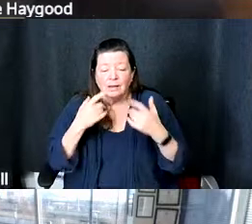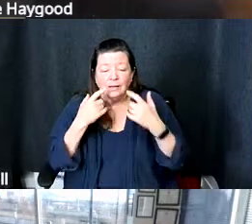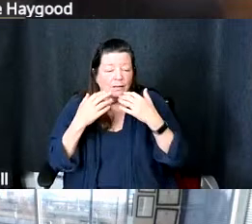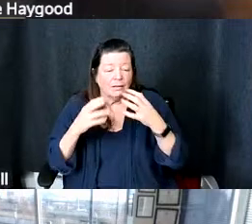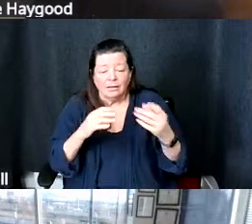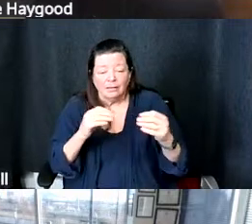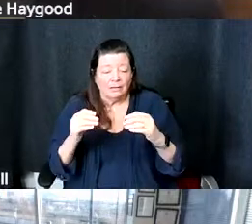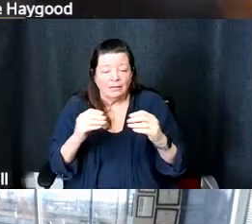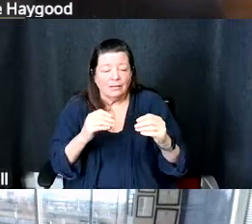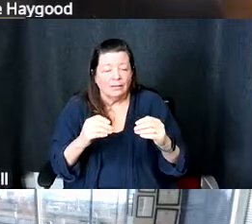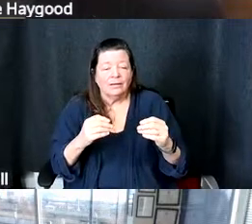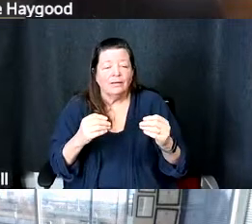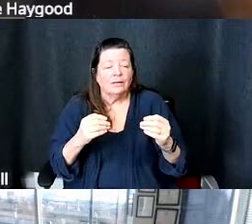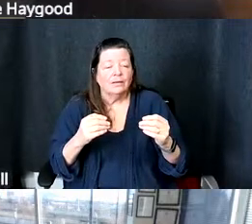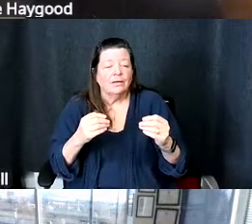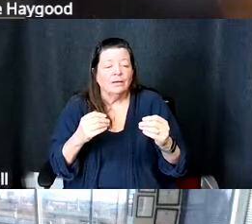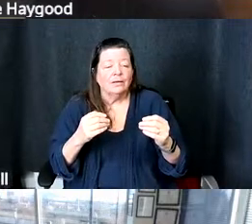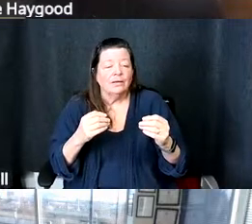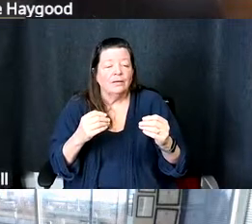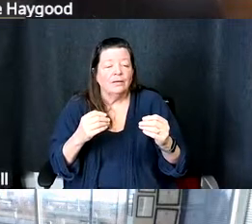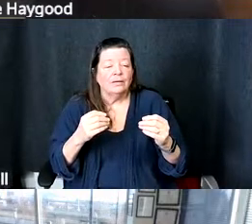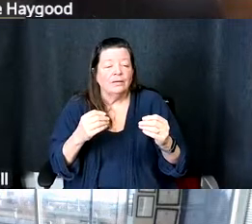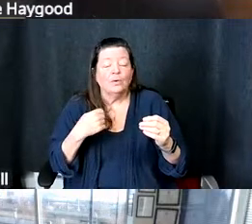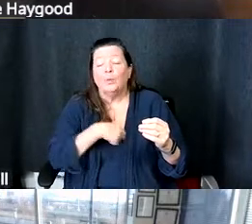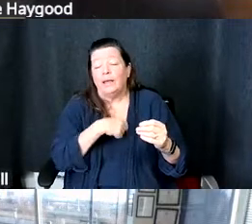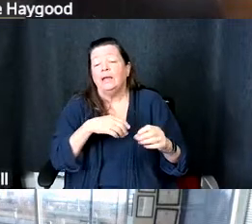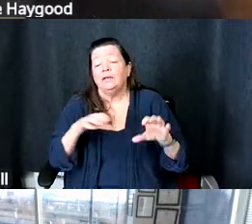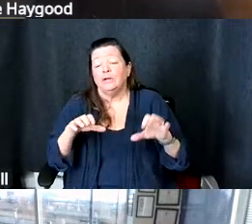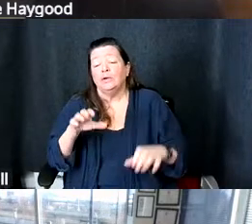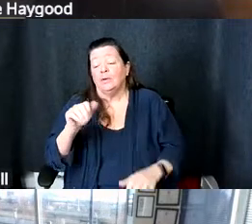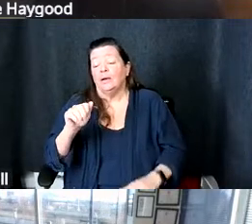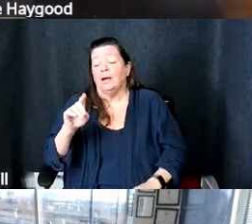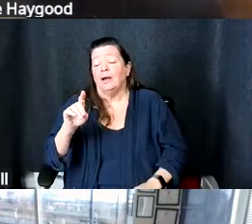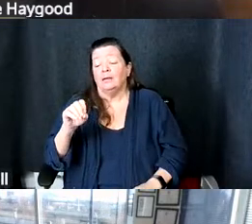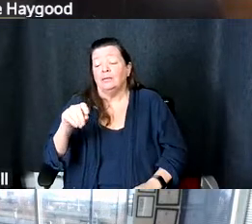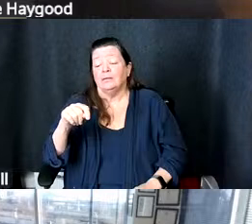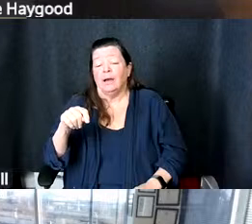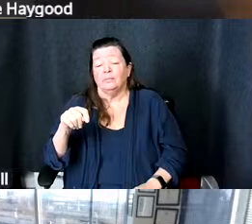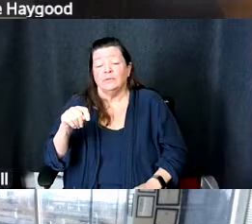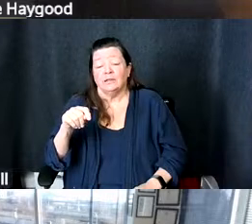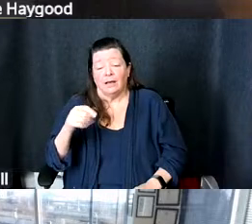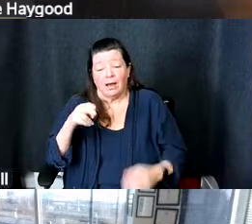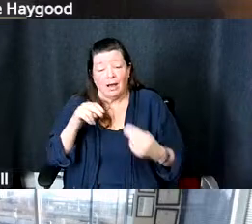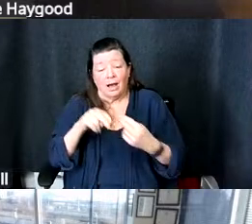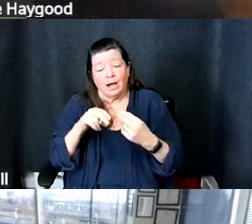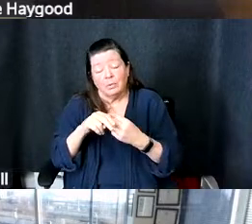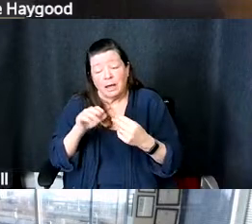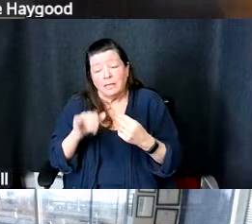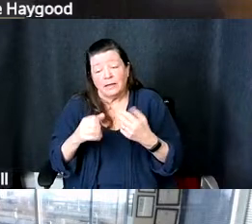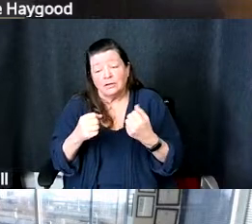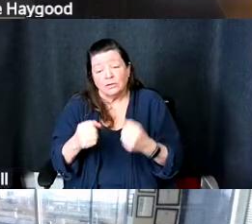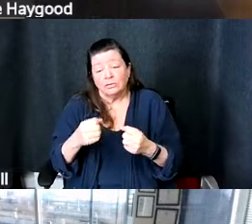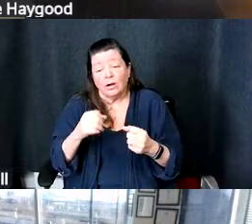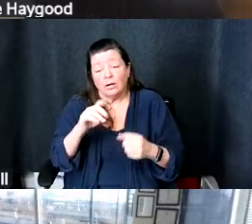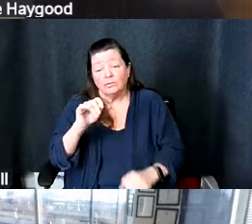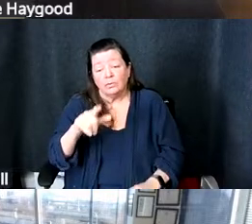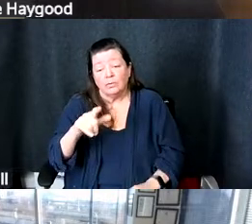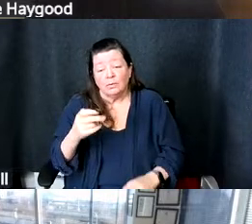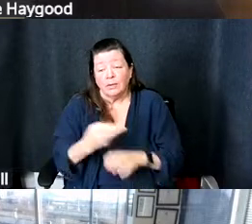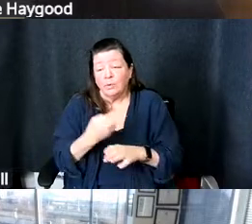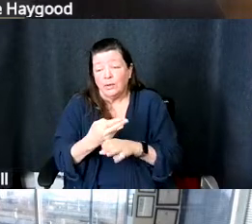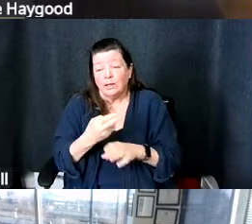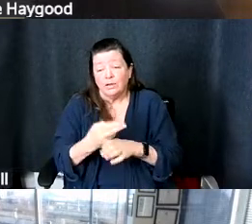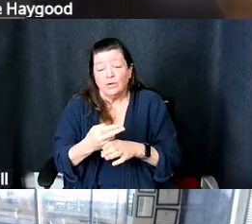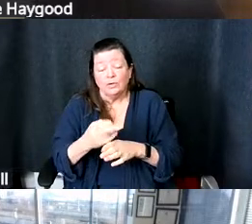we do adopt a highway as a strong tool. It's actually it can be a pretty flexible tool. And to the mayor's comments